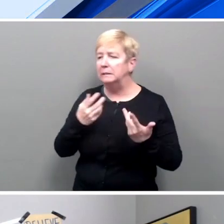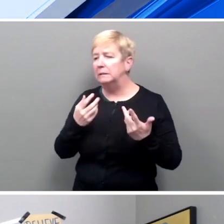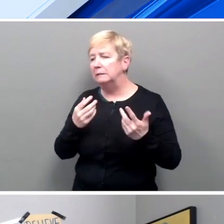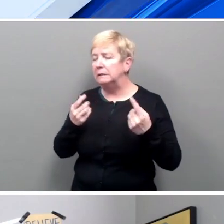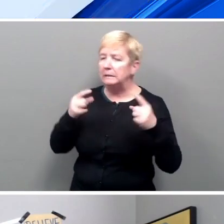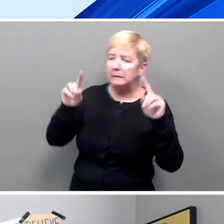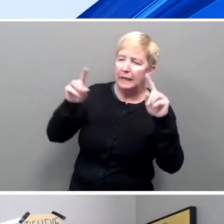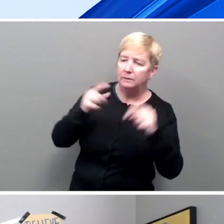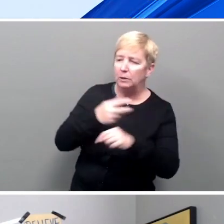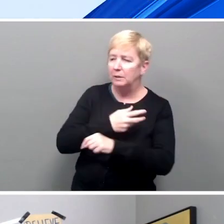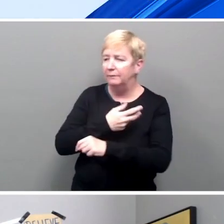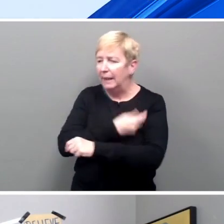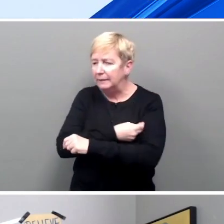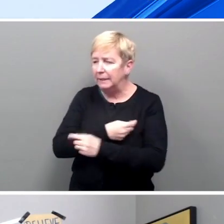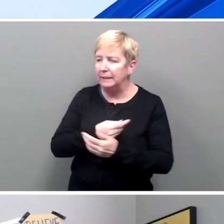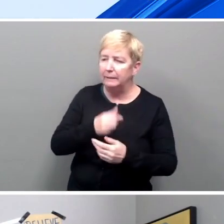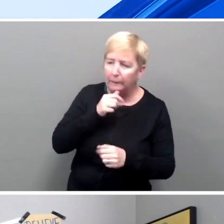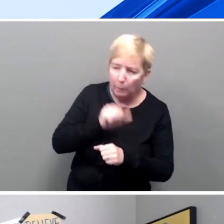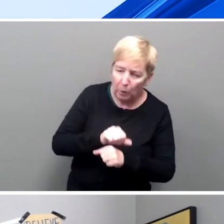that data on